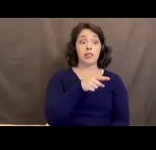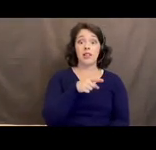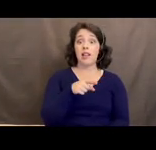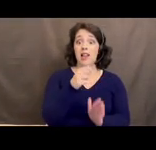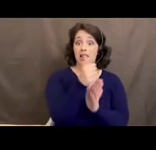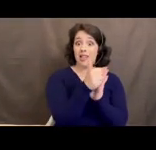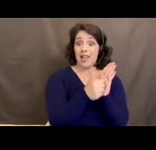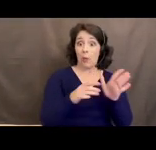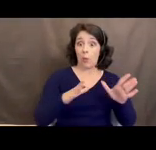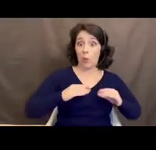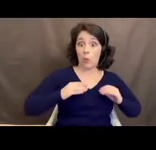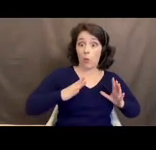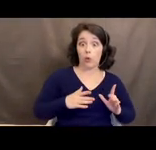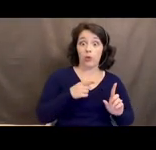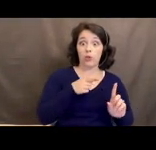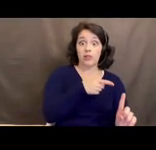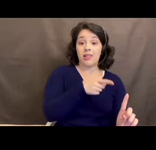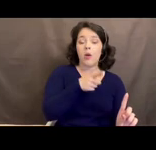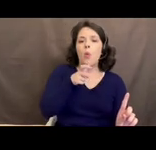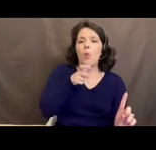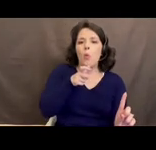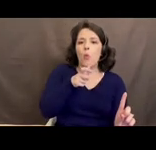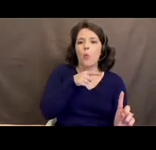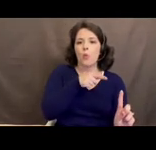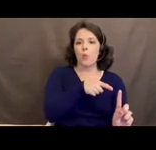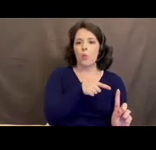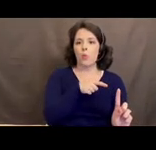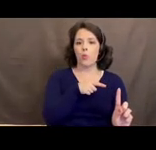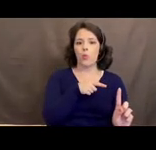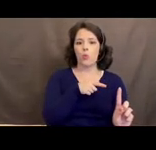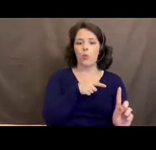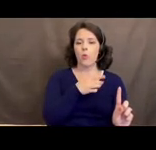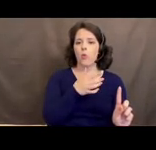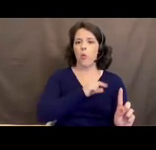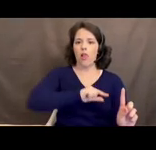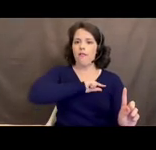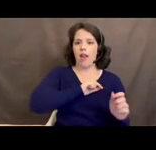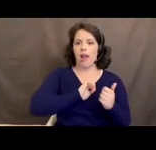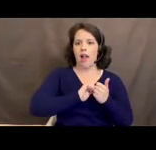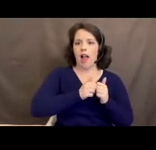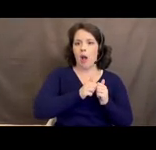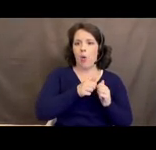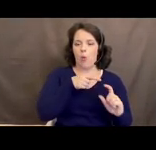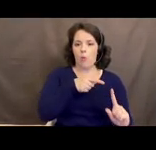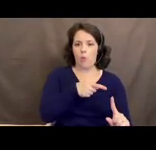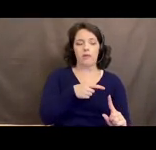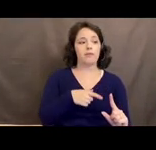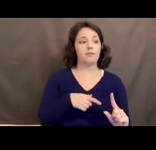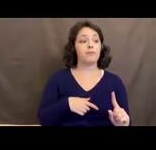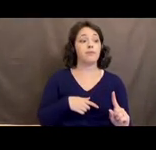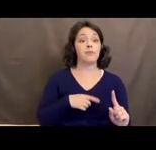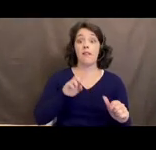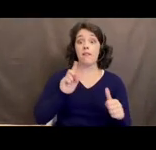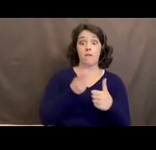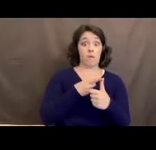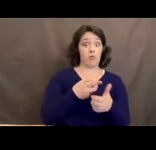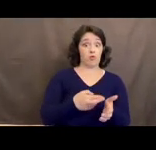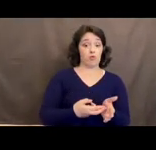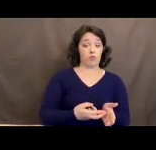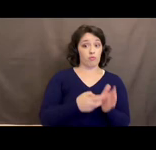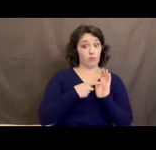two key eligibility criteria that must be met. The first one is their disability was present before the age